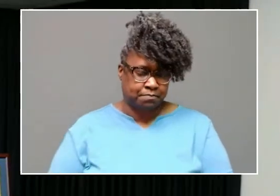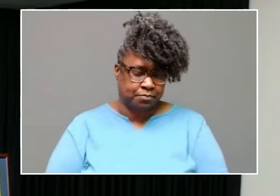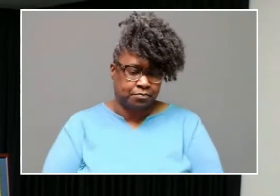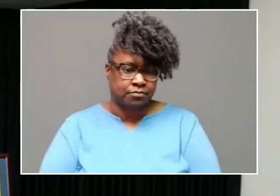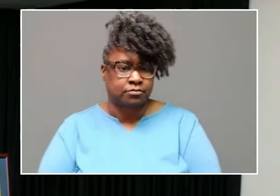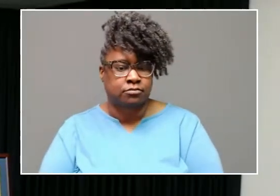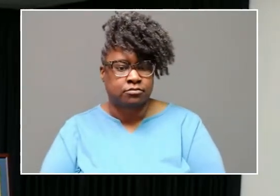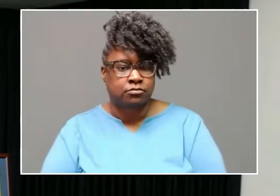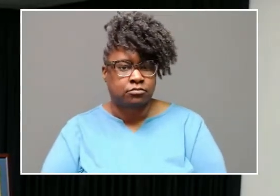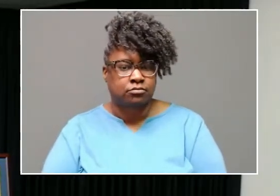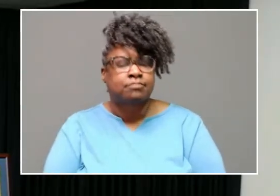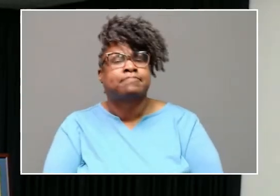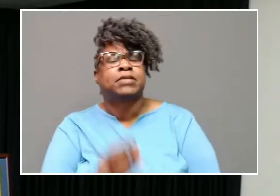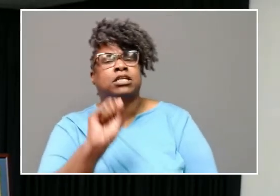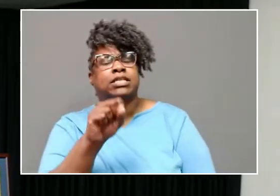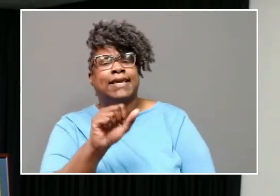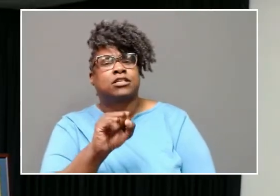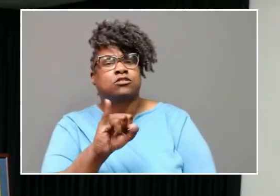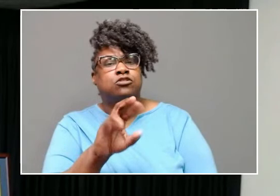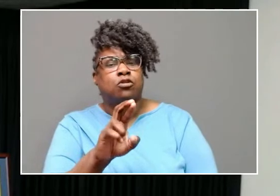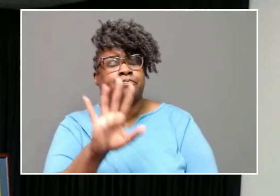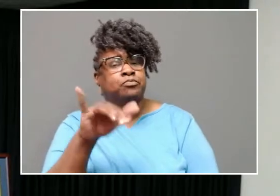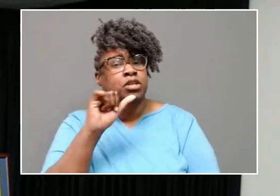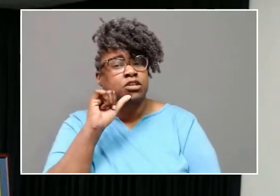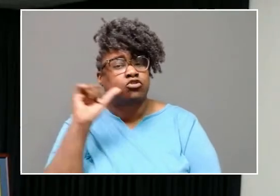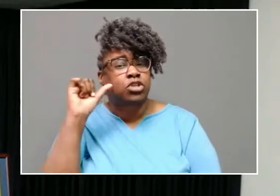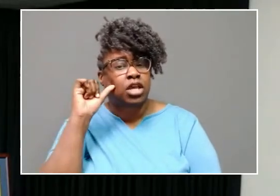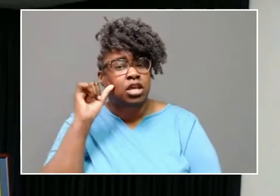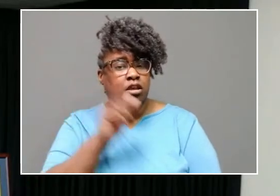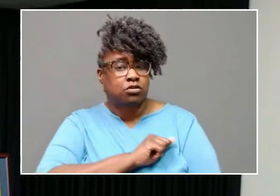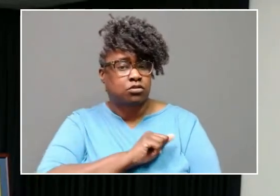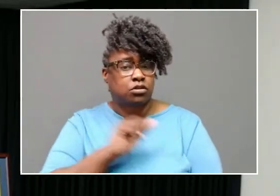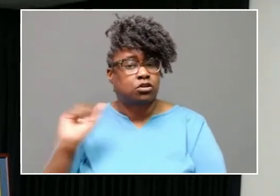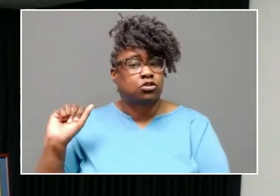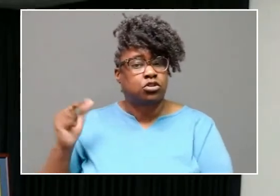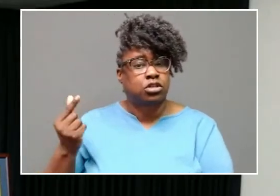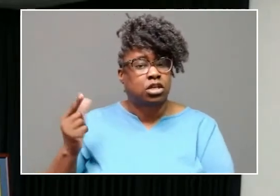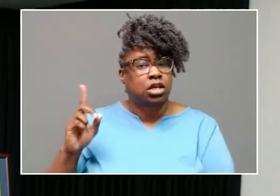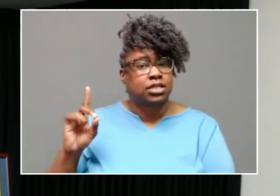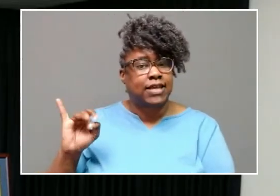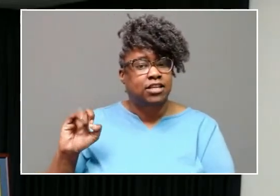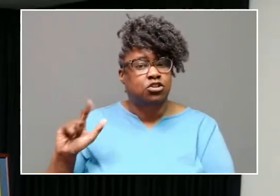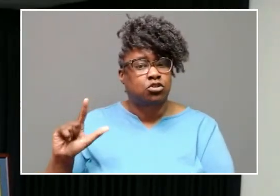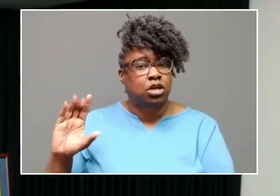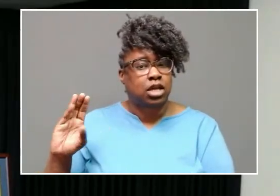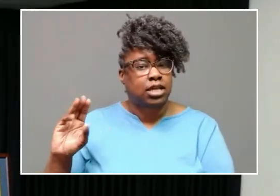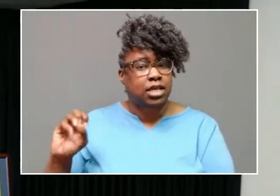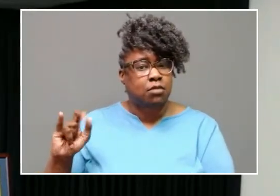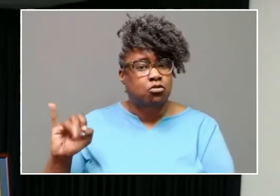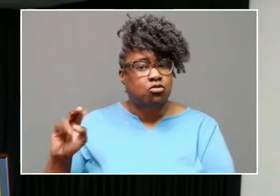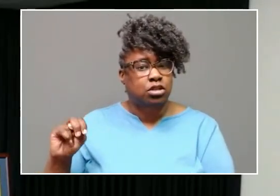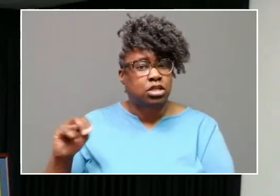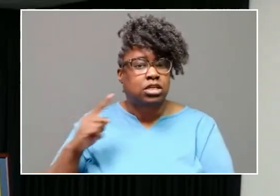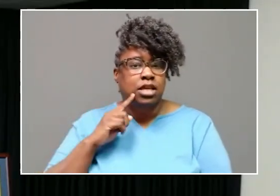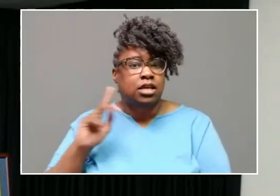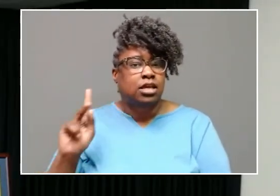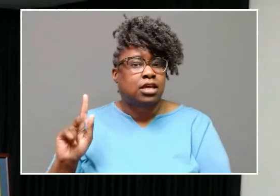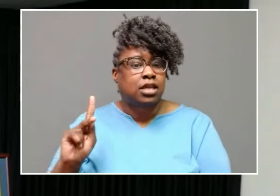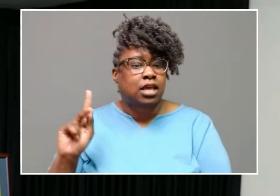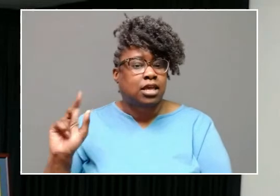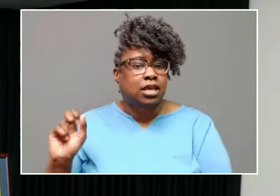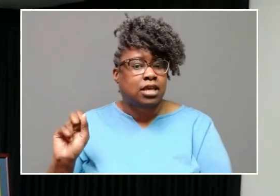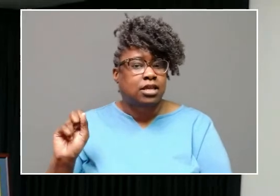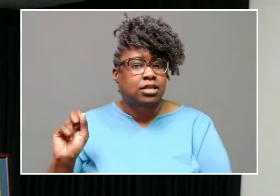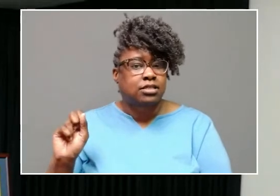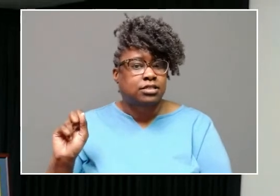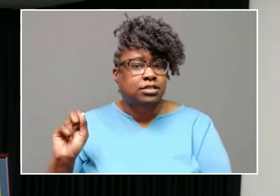Yes, sir. Yesterday, Attorney General Daniel Cameron suggested moving a KSP post to Louisville because